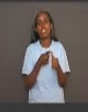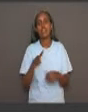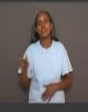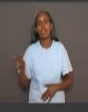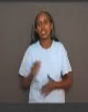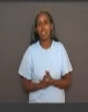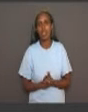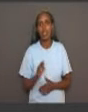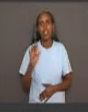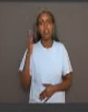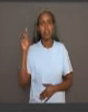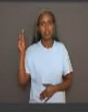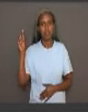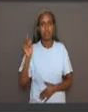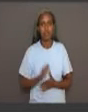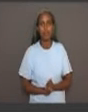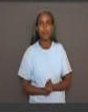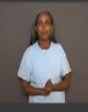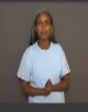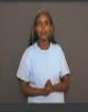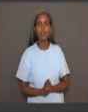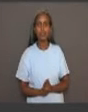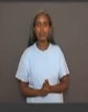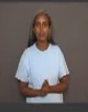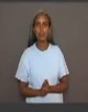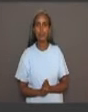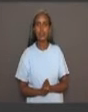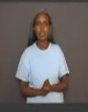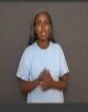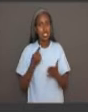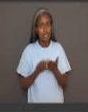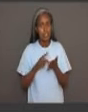those of the first vector, like this.